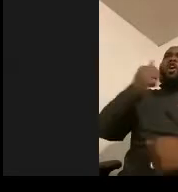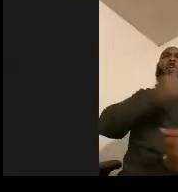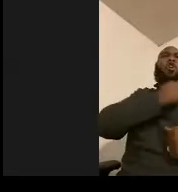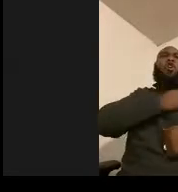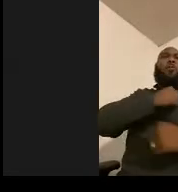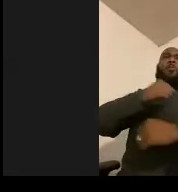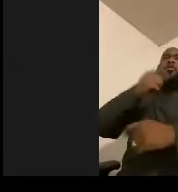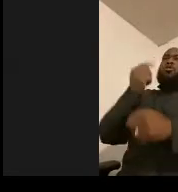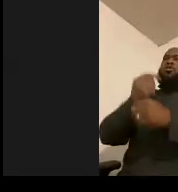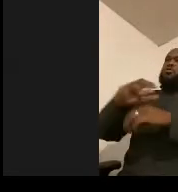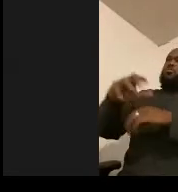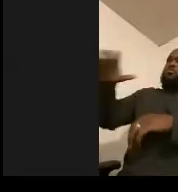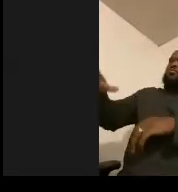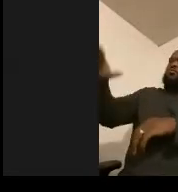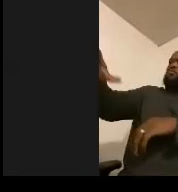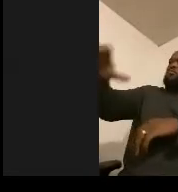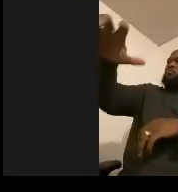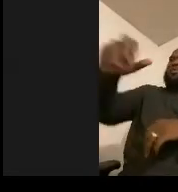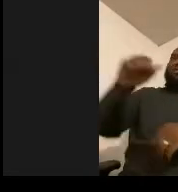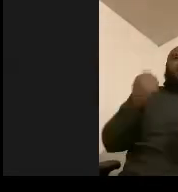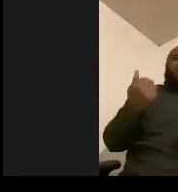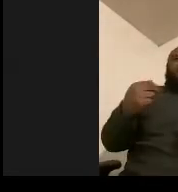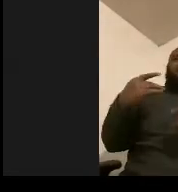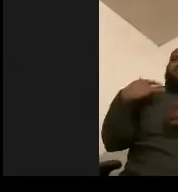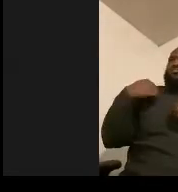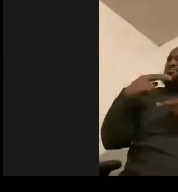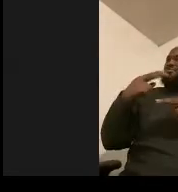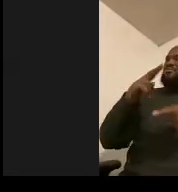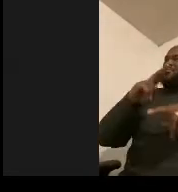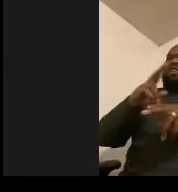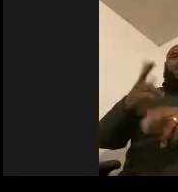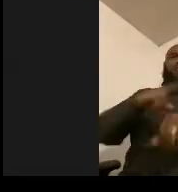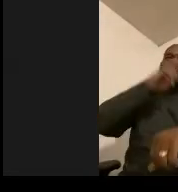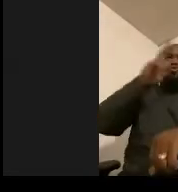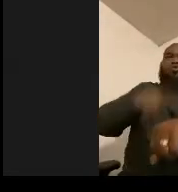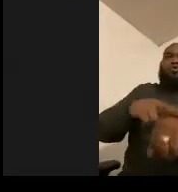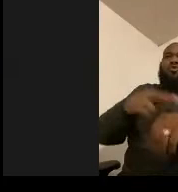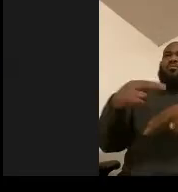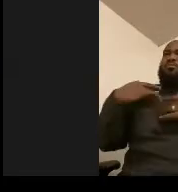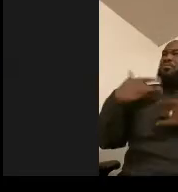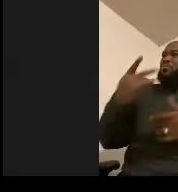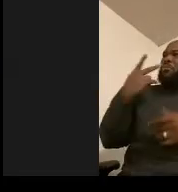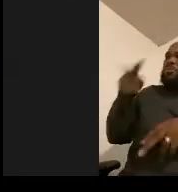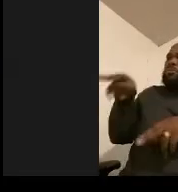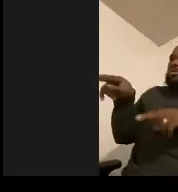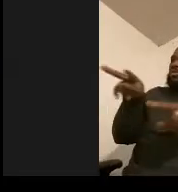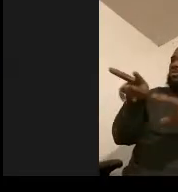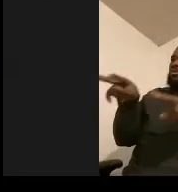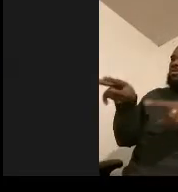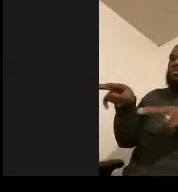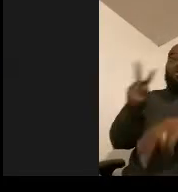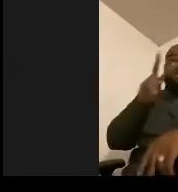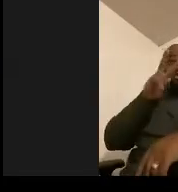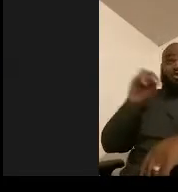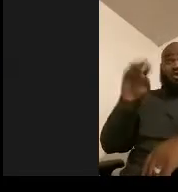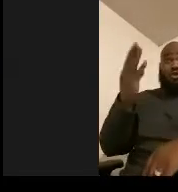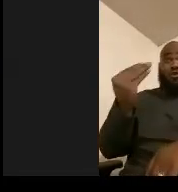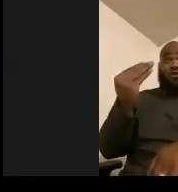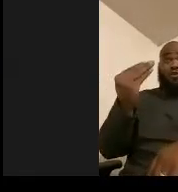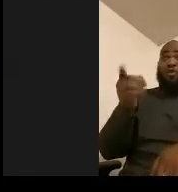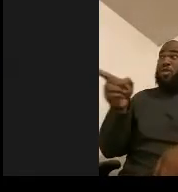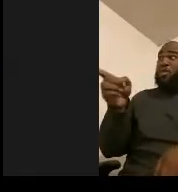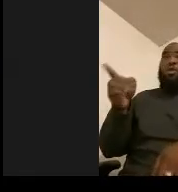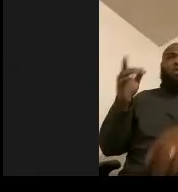used regularly. Now it's a regular thing, we're used to it. But in 2014, when they used tear gas like that, it was a big deal. And Palestinians